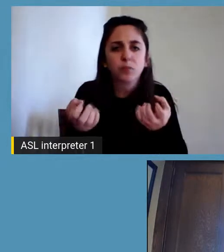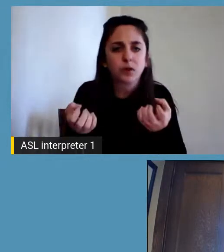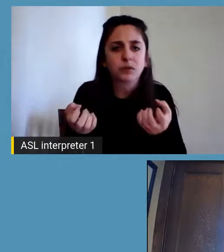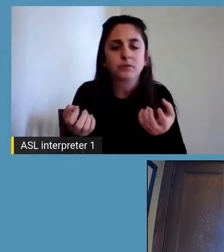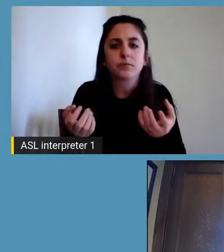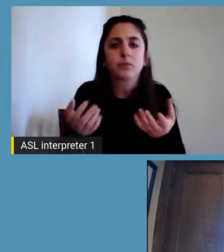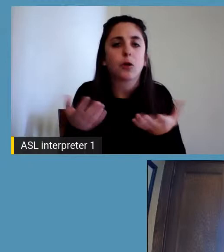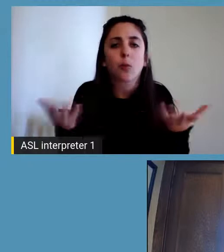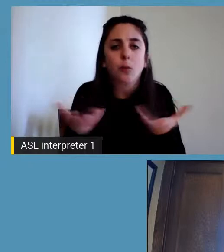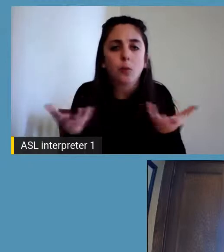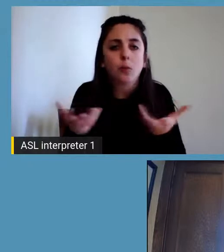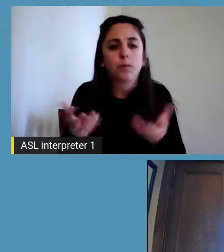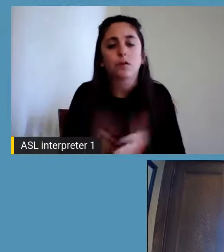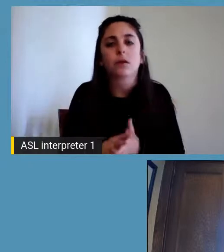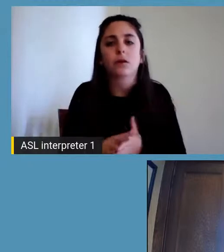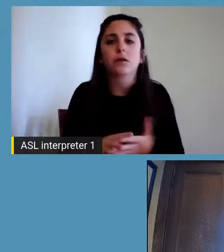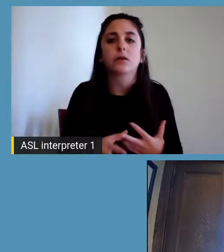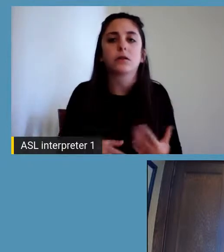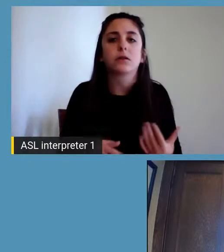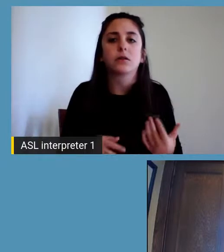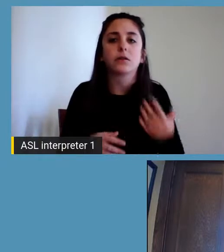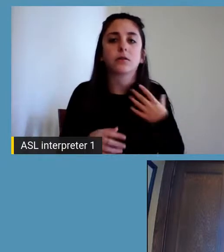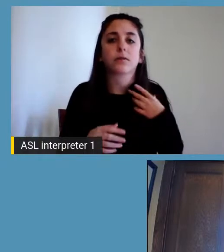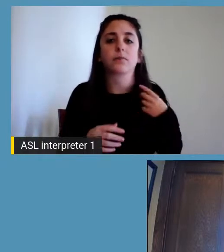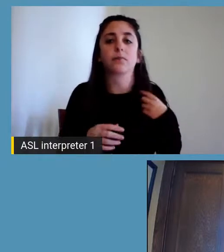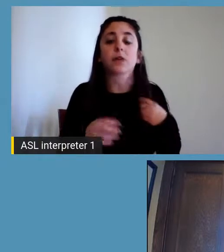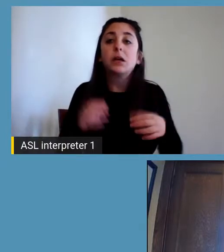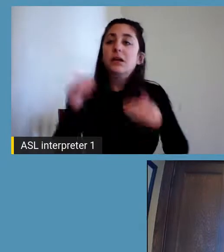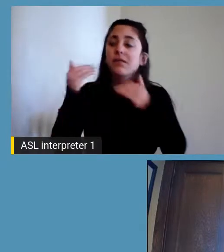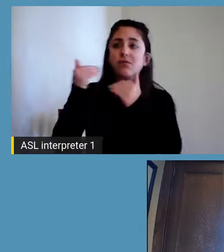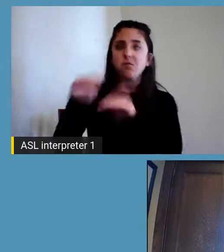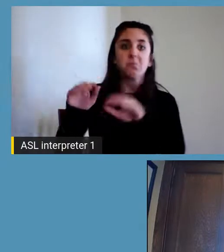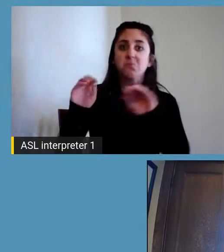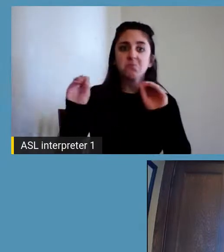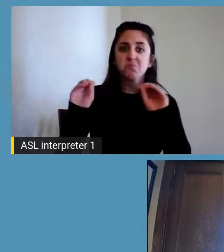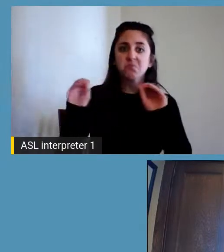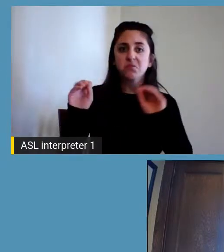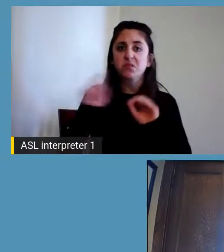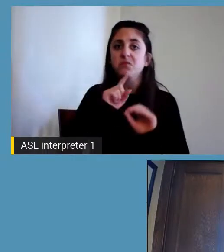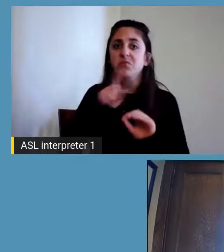Well, I don't see any limitations, because